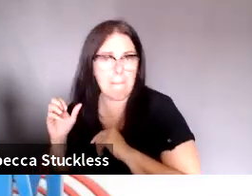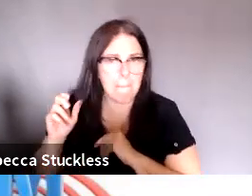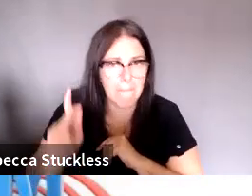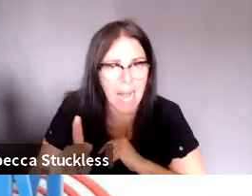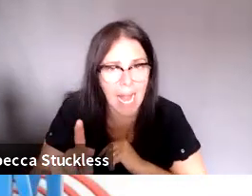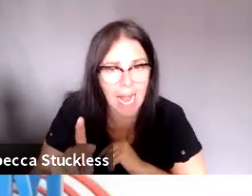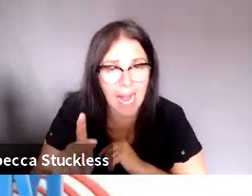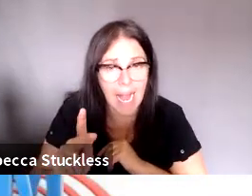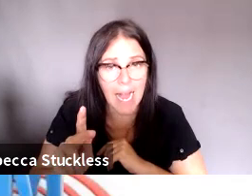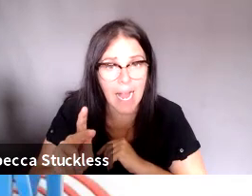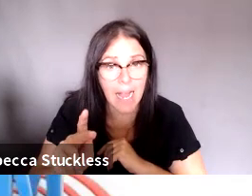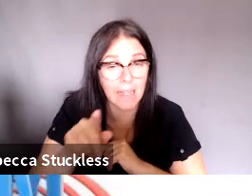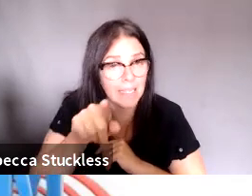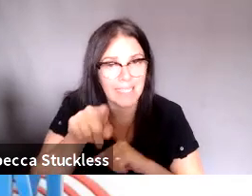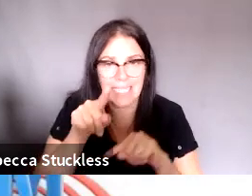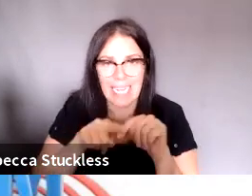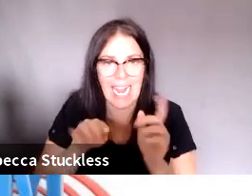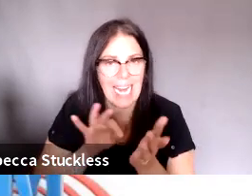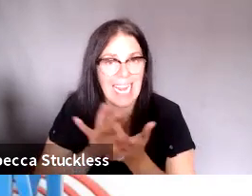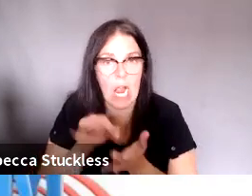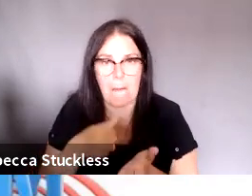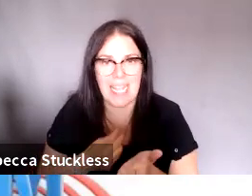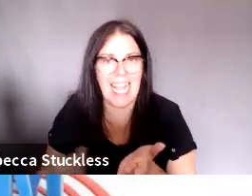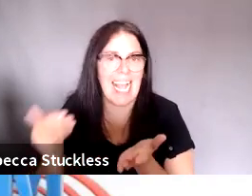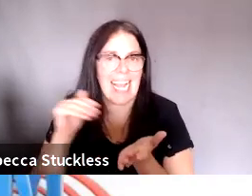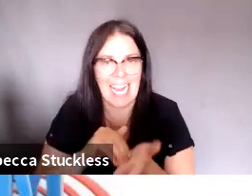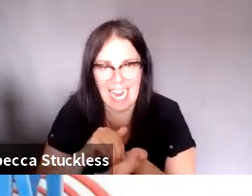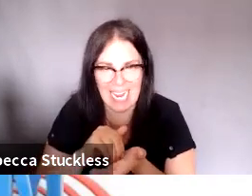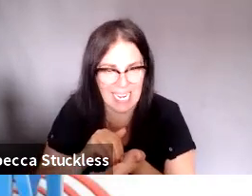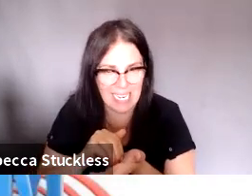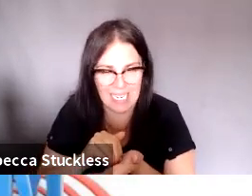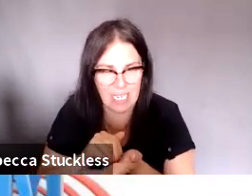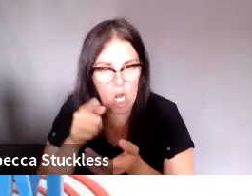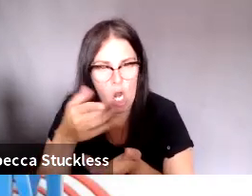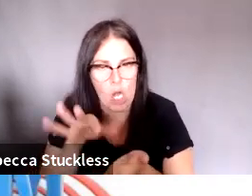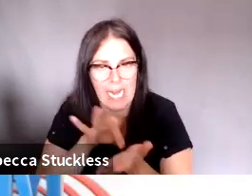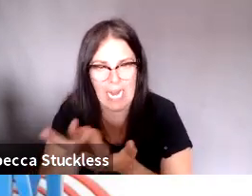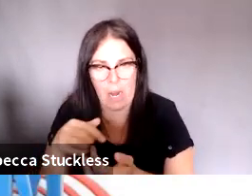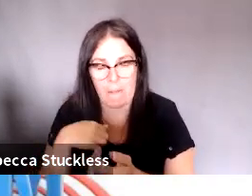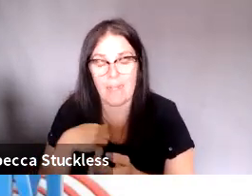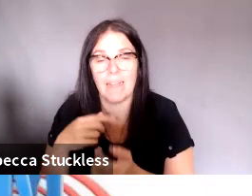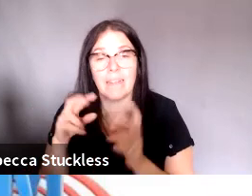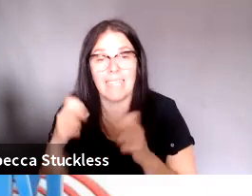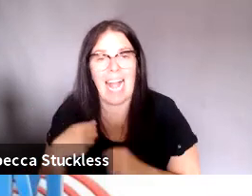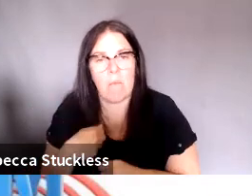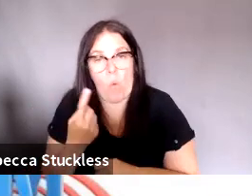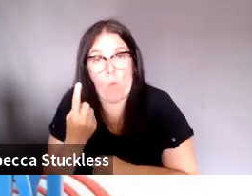you don't get to count me again as a unique learner. I just happen to be one learner with two service plans.